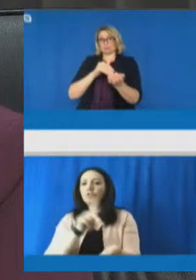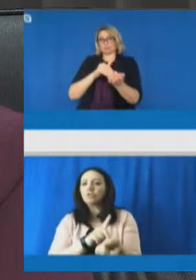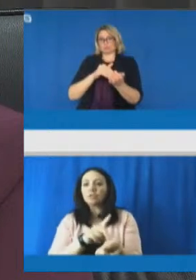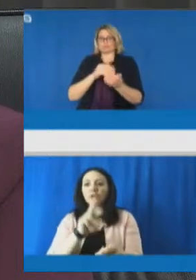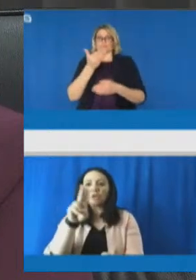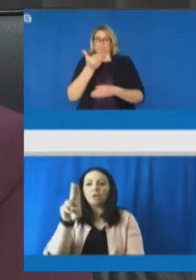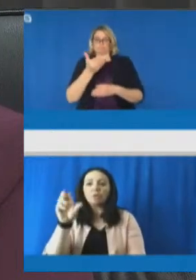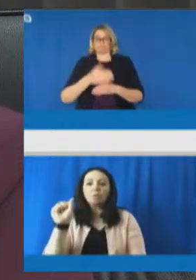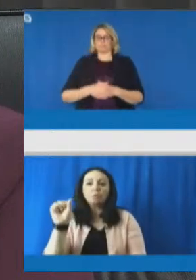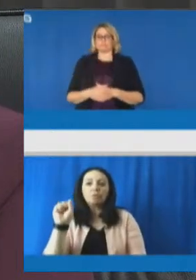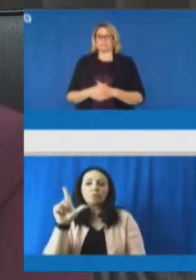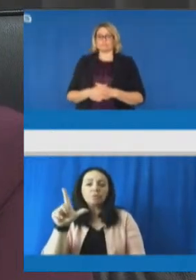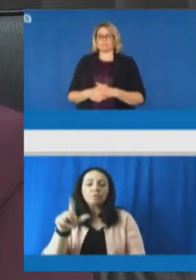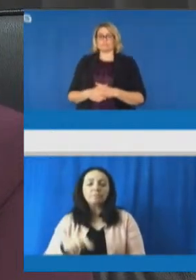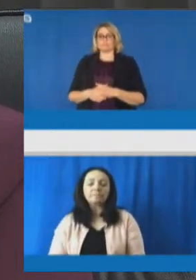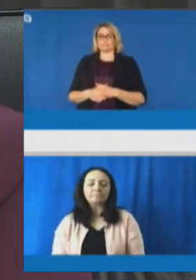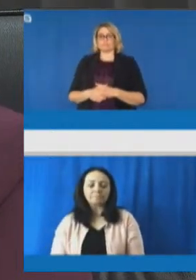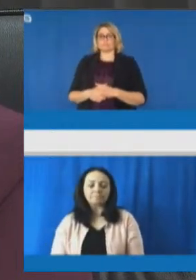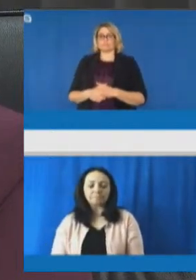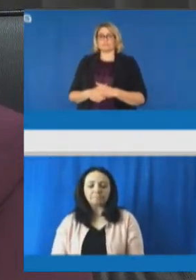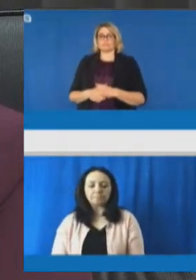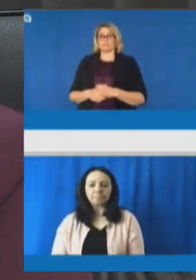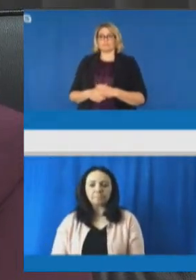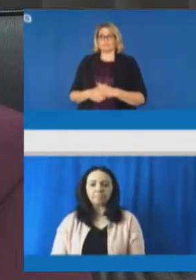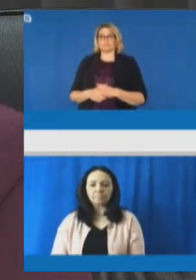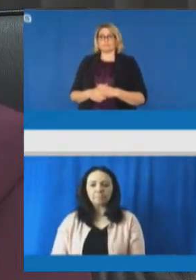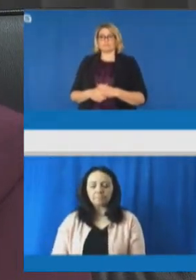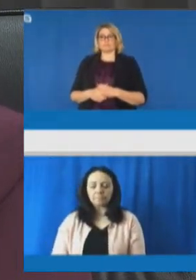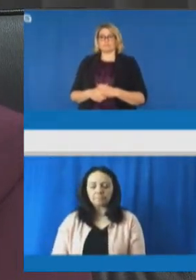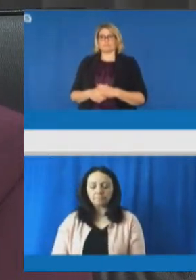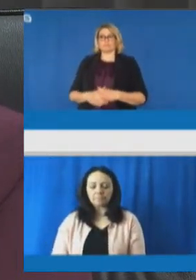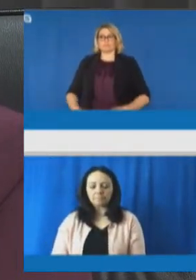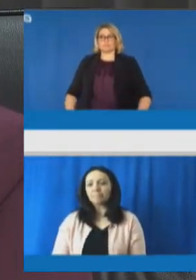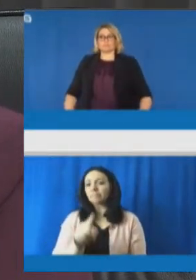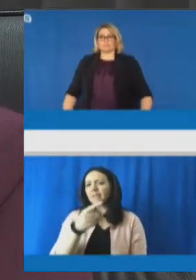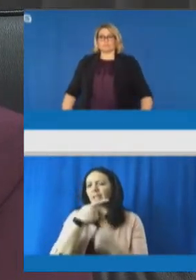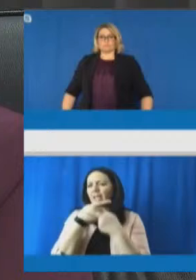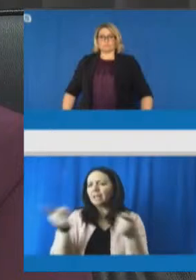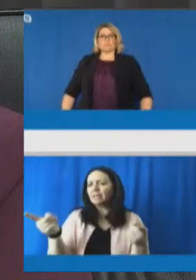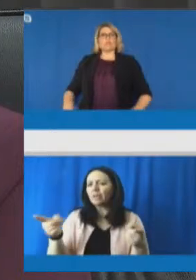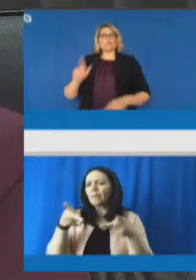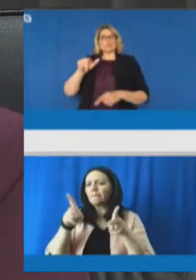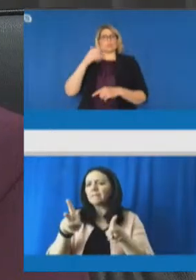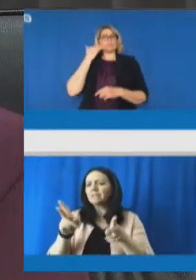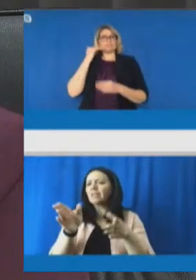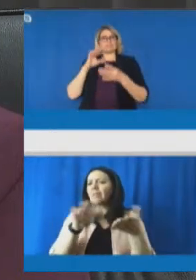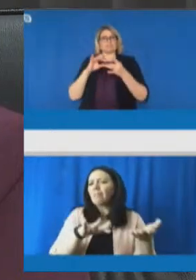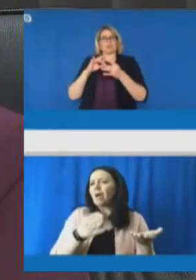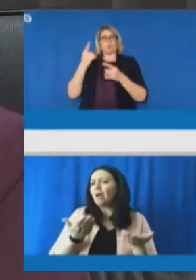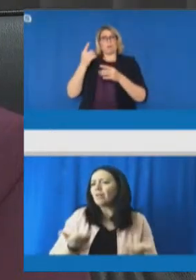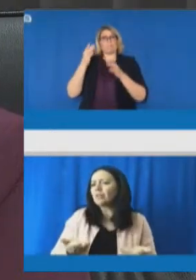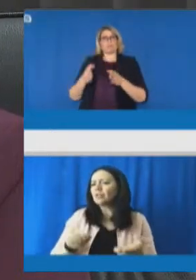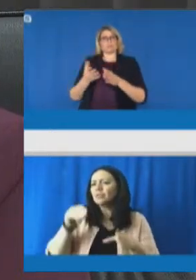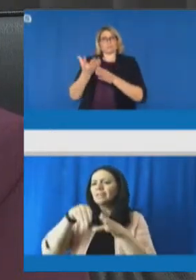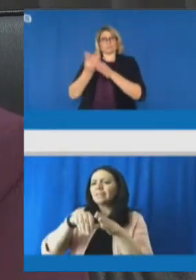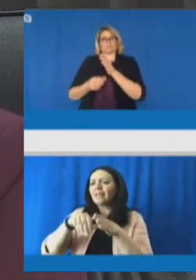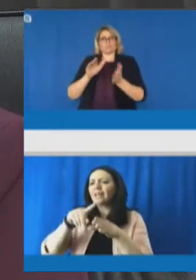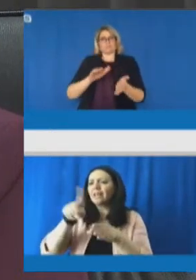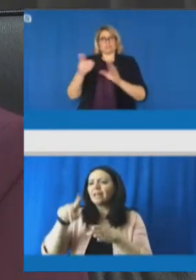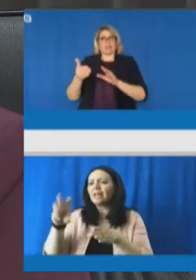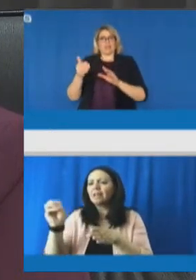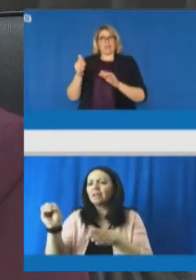what age people are when they pass away. Just for confidentiality reasons right now, I don't really want to release that information, but we may come back to